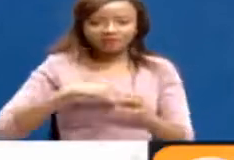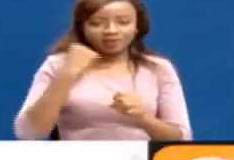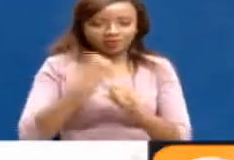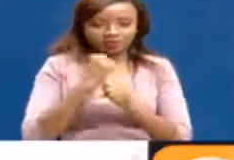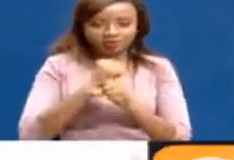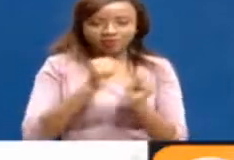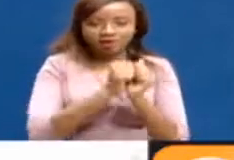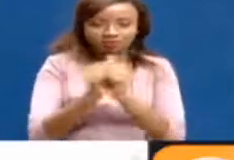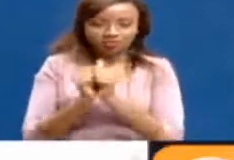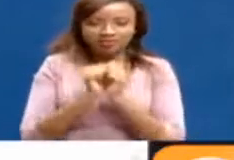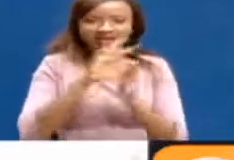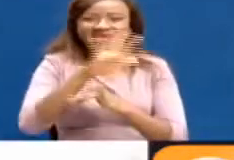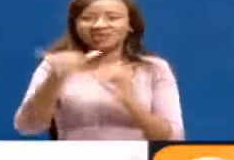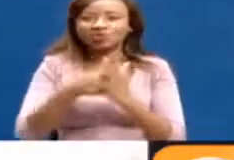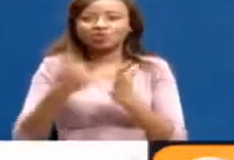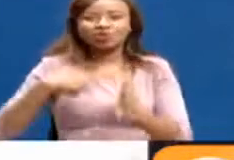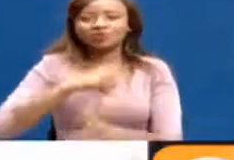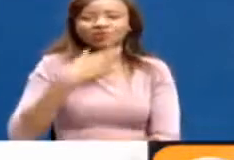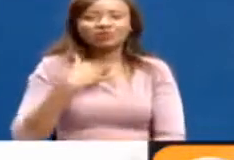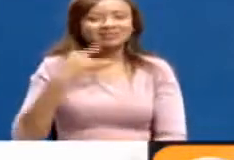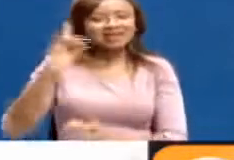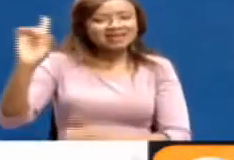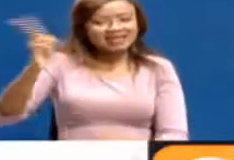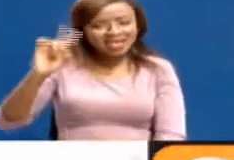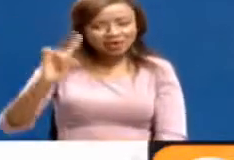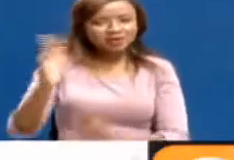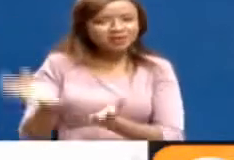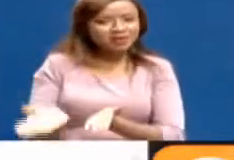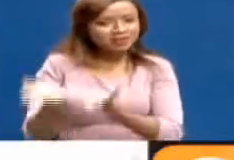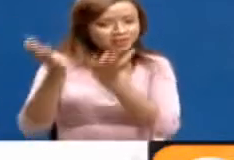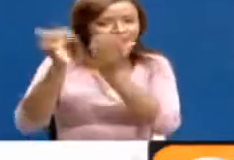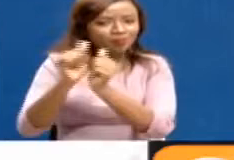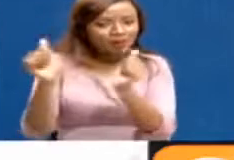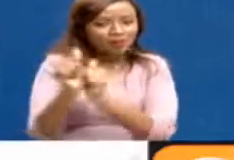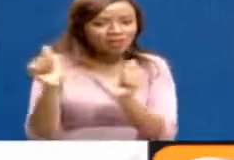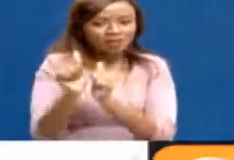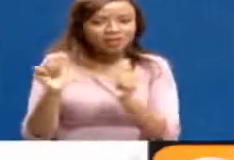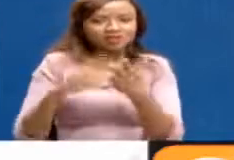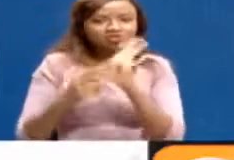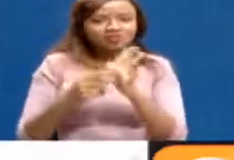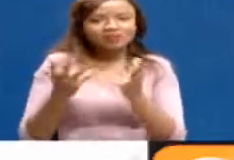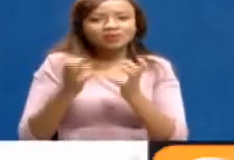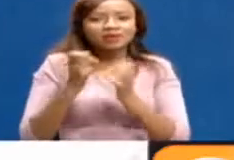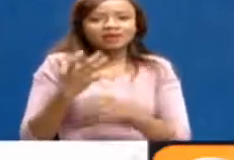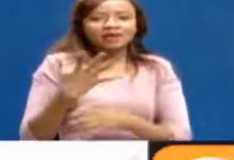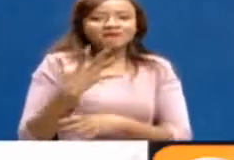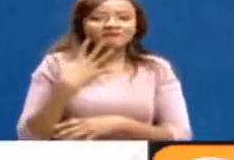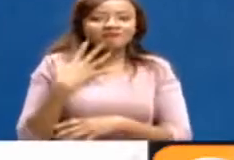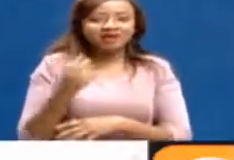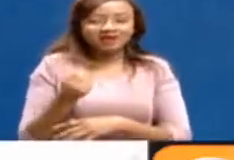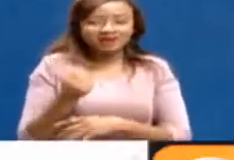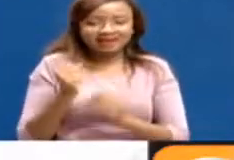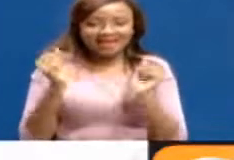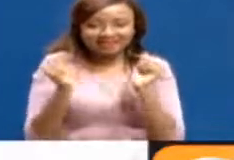and all of us want a working Nairobi, especially during this pandemic, Jeff. We need more than 510 tanks put up